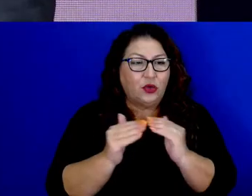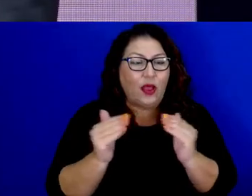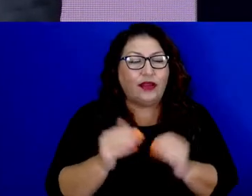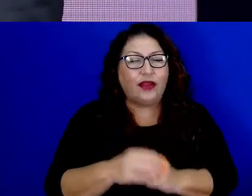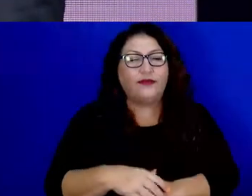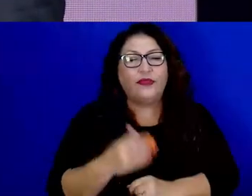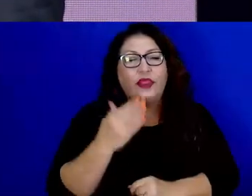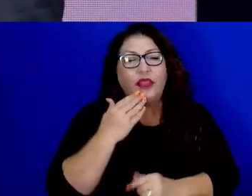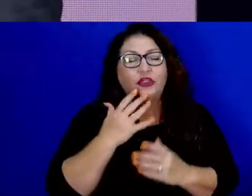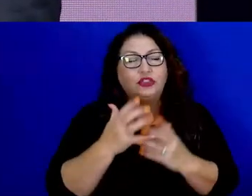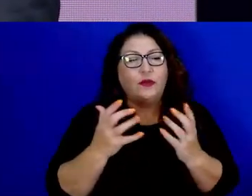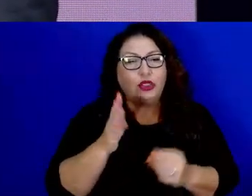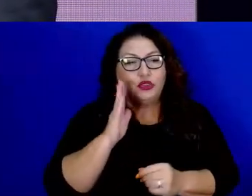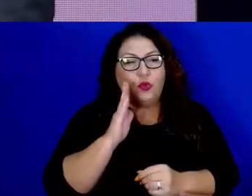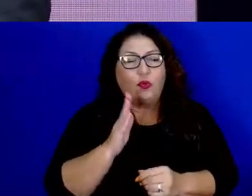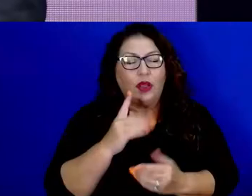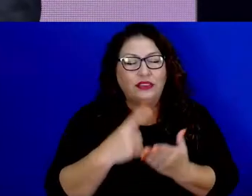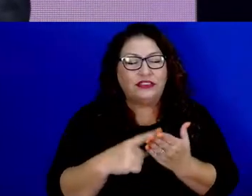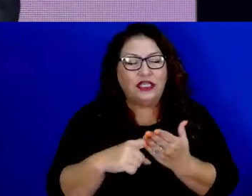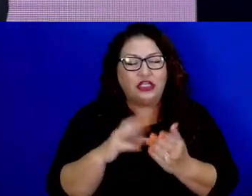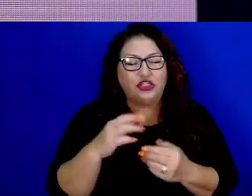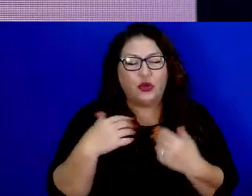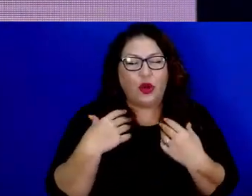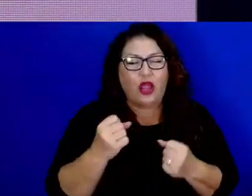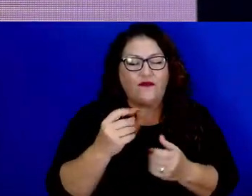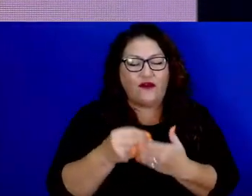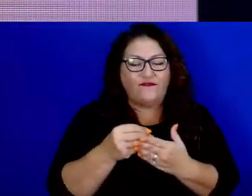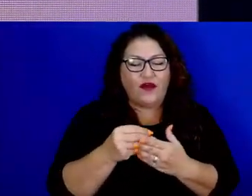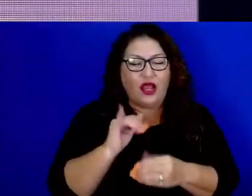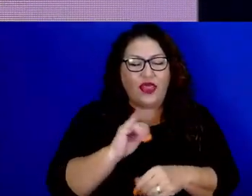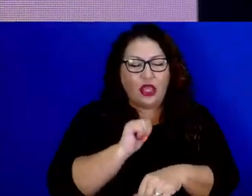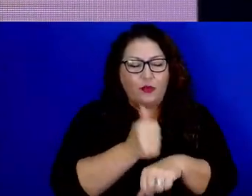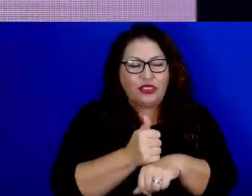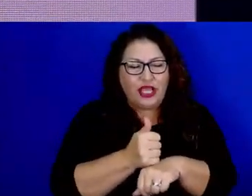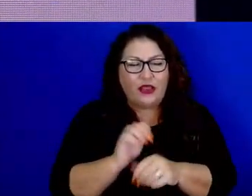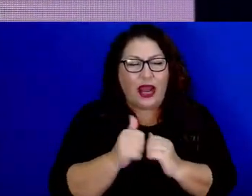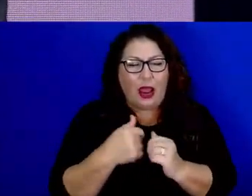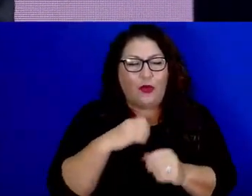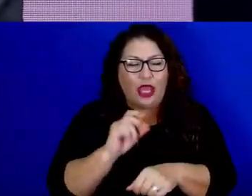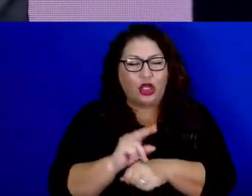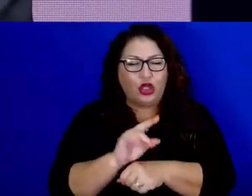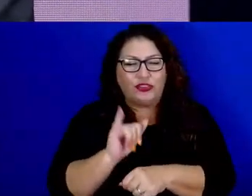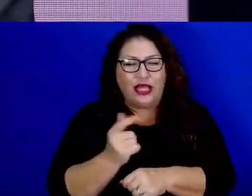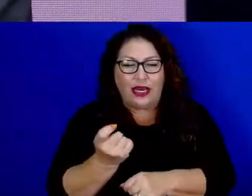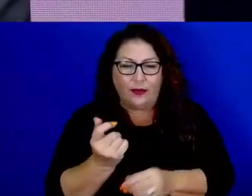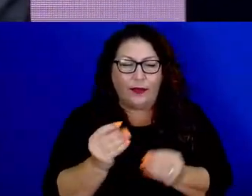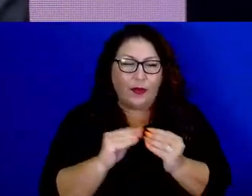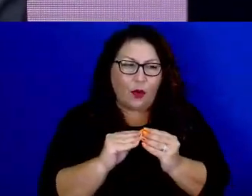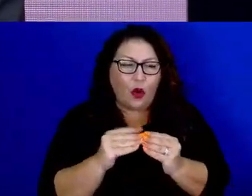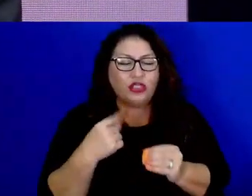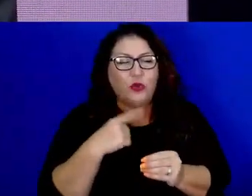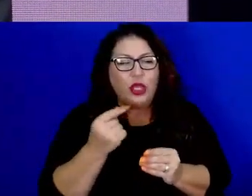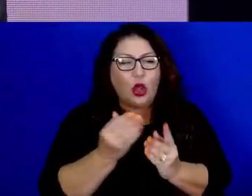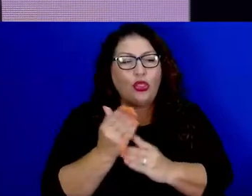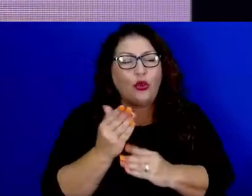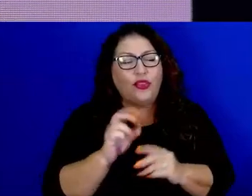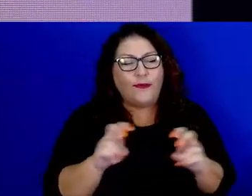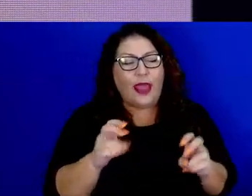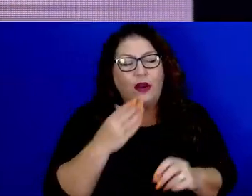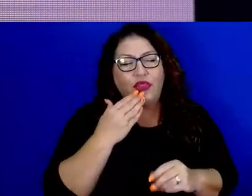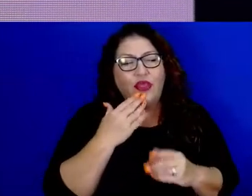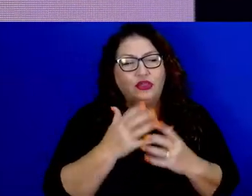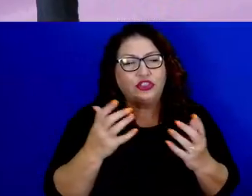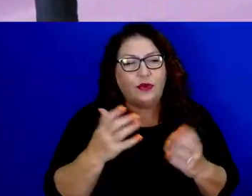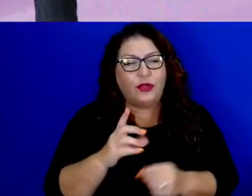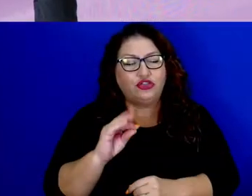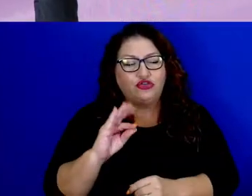the recovery fund that the EU's put together and how we can use that a little bit more as we go through the panel. Thank you so much, Dragos. So moving on